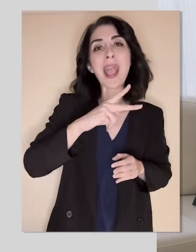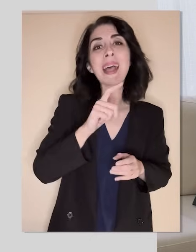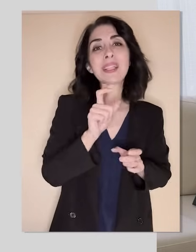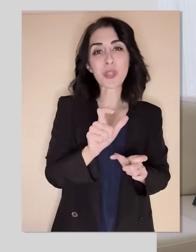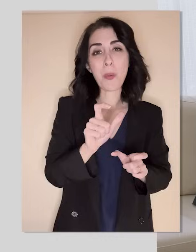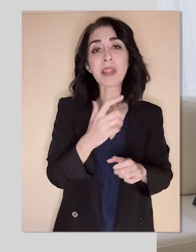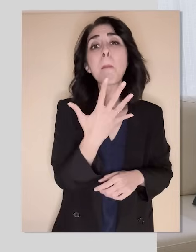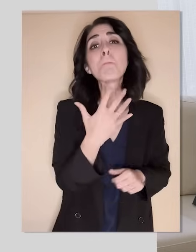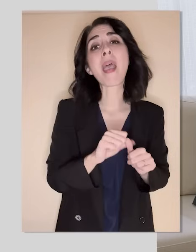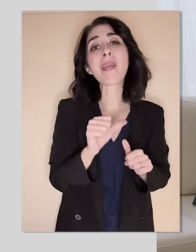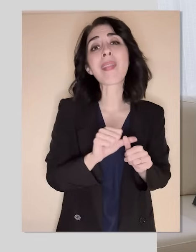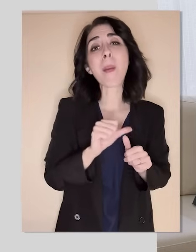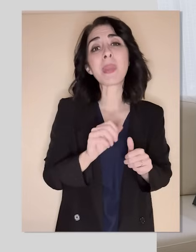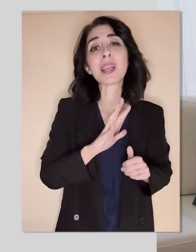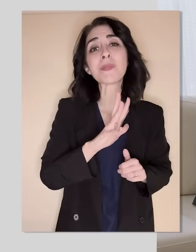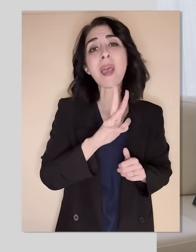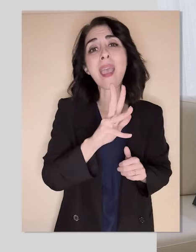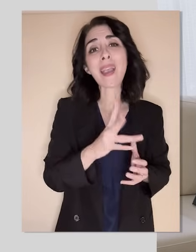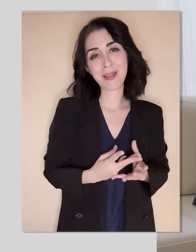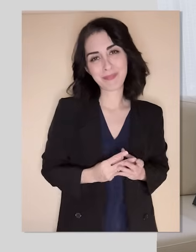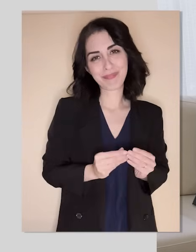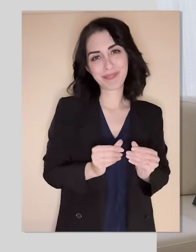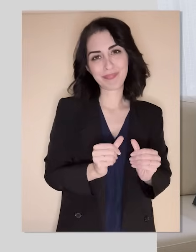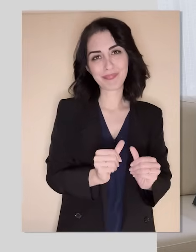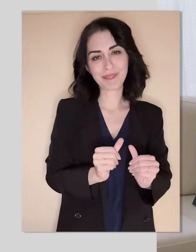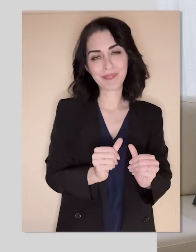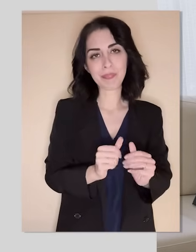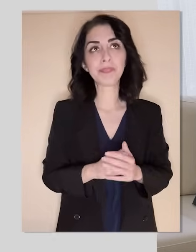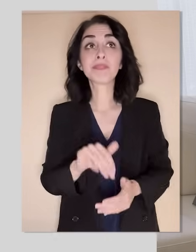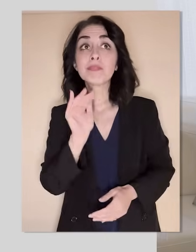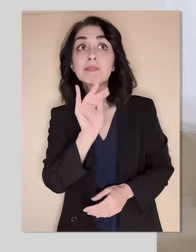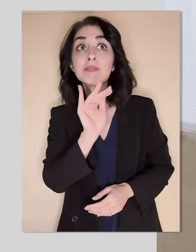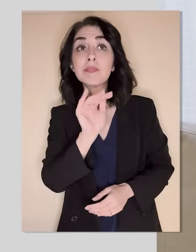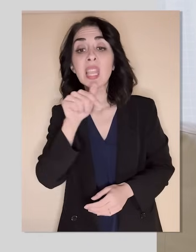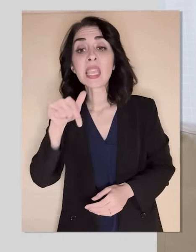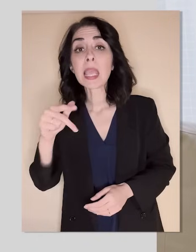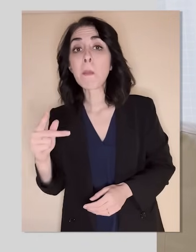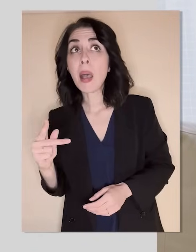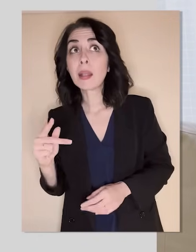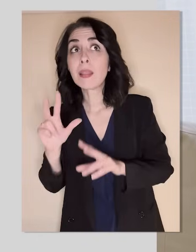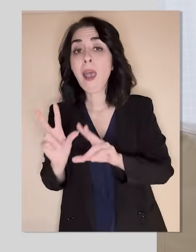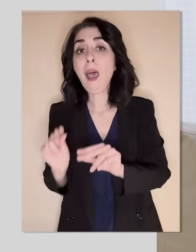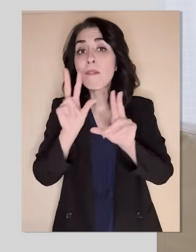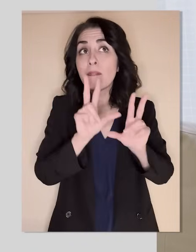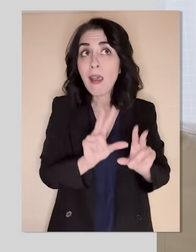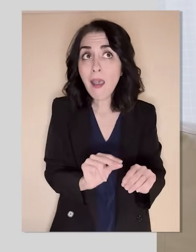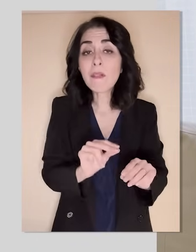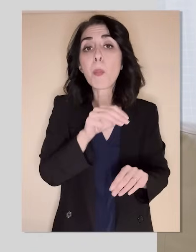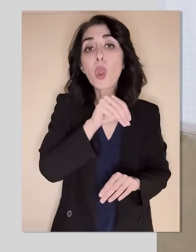the monoclonal antibodies? We thought in the past that the